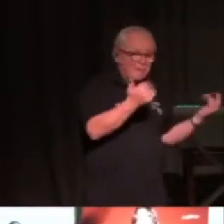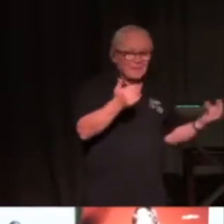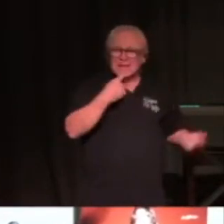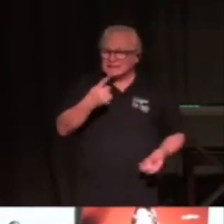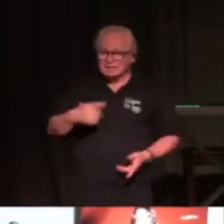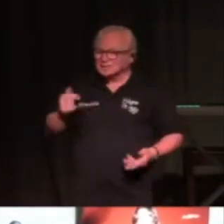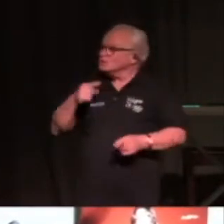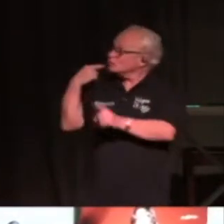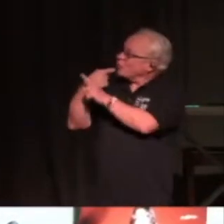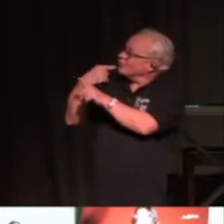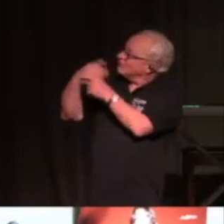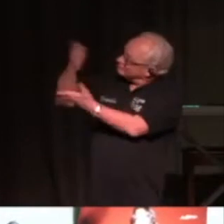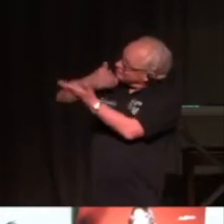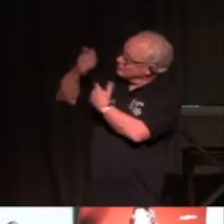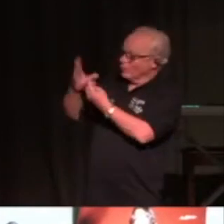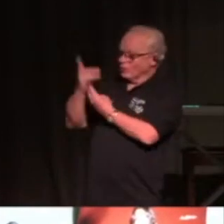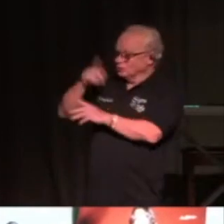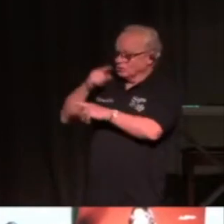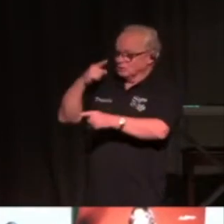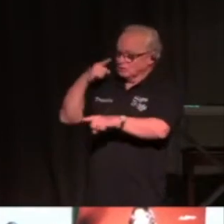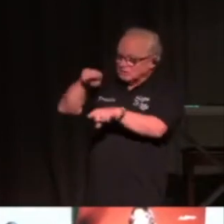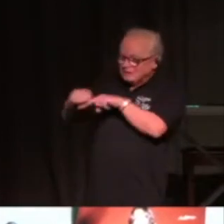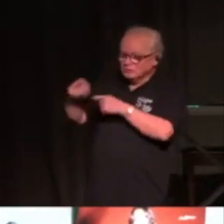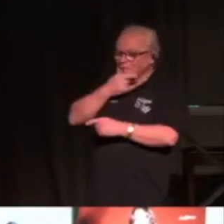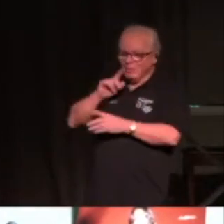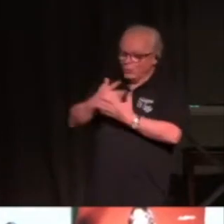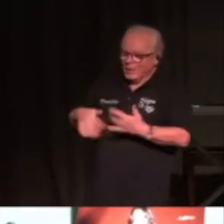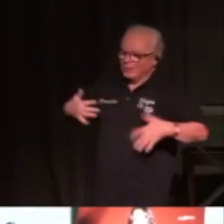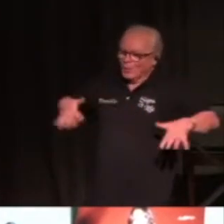I said talking with God is not a gift for the special.